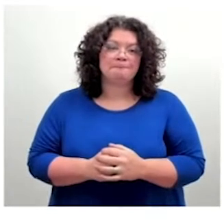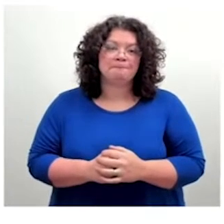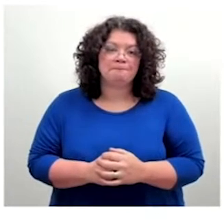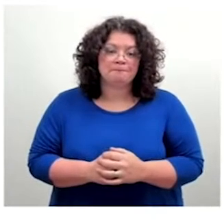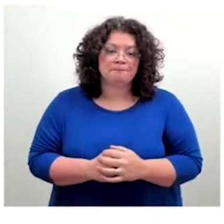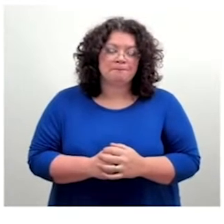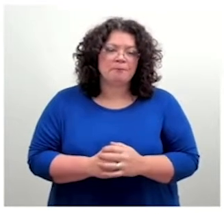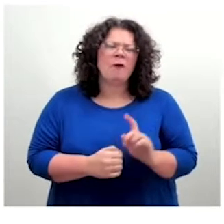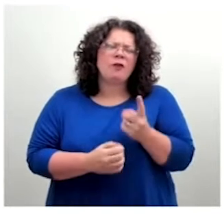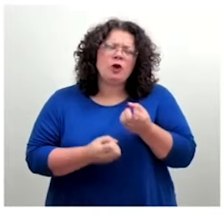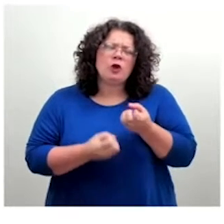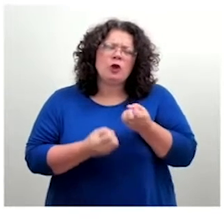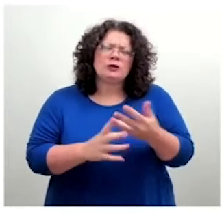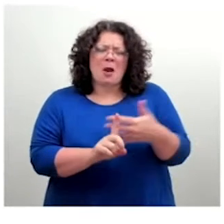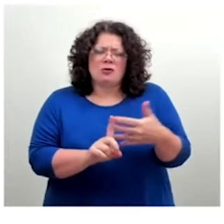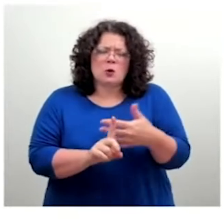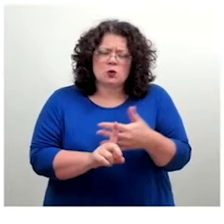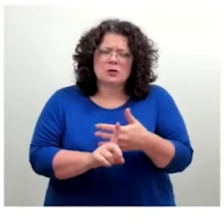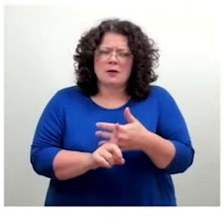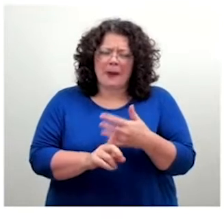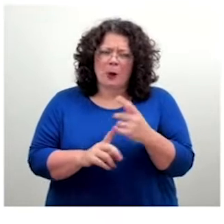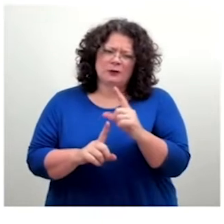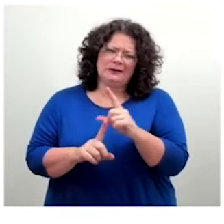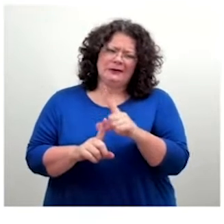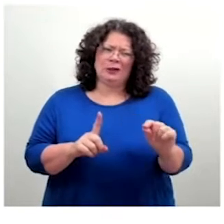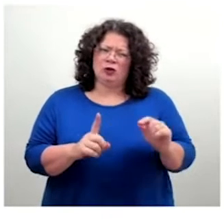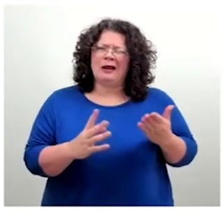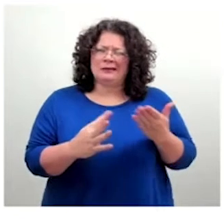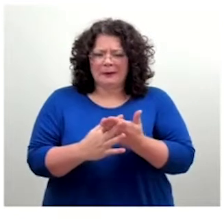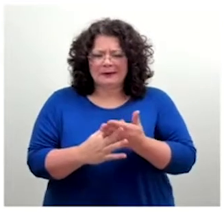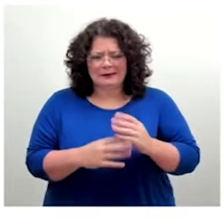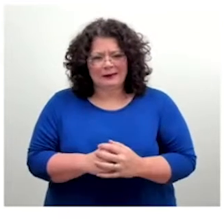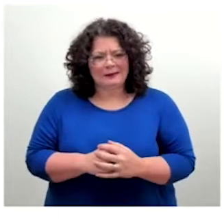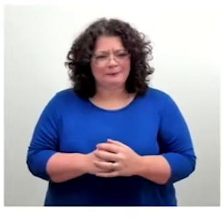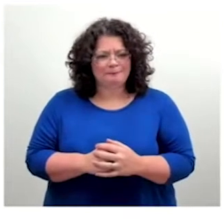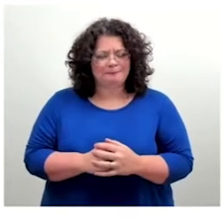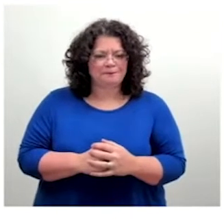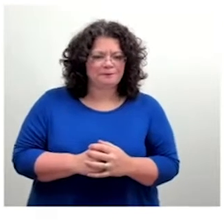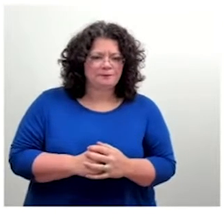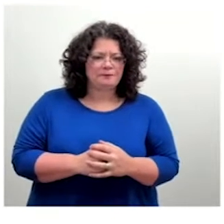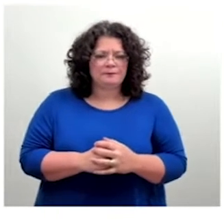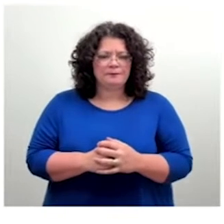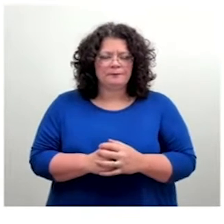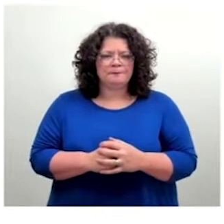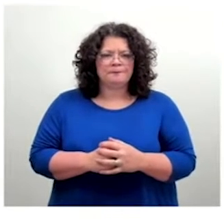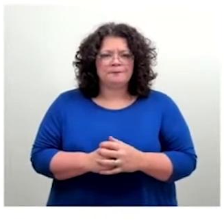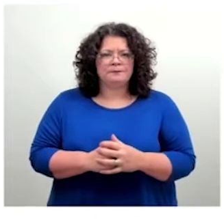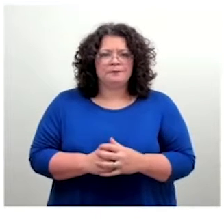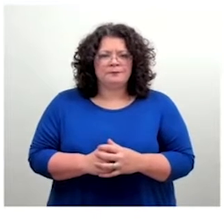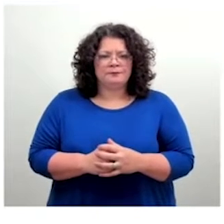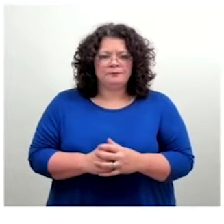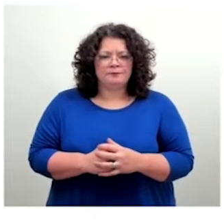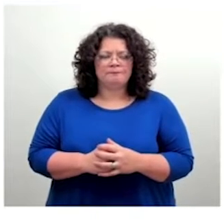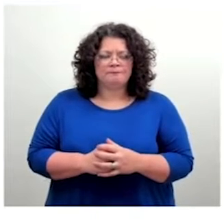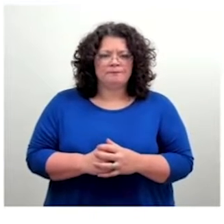Sorry, jumping ahead. It means ensuring your services and content can be used and understood by the widest possible audience. In the UK, at least 1